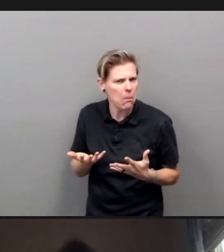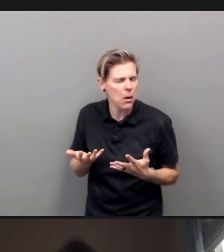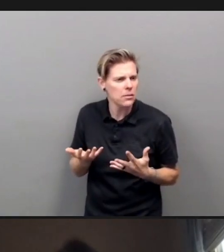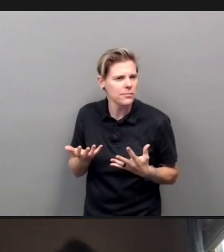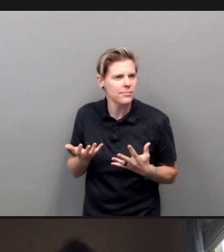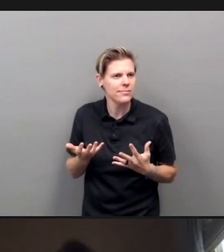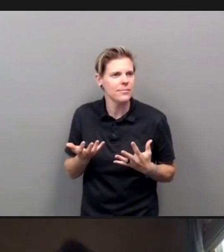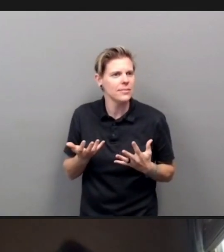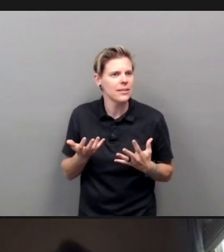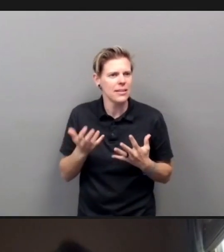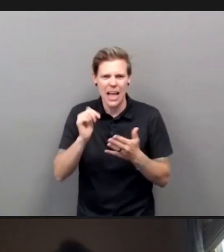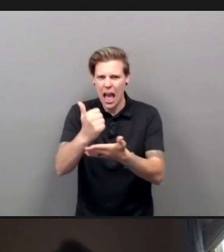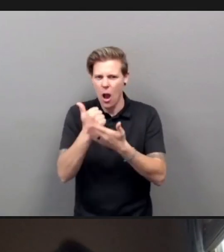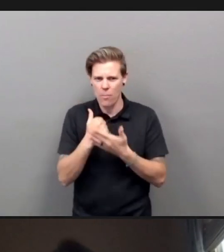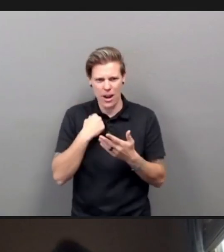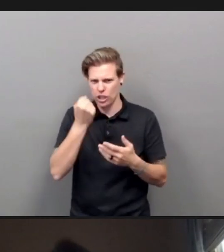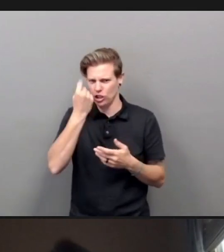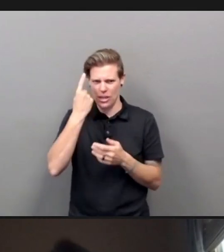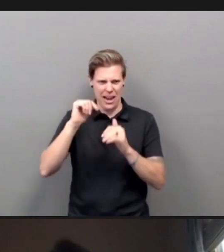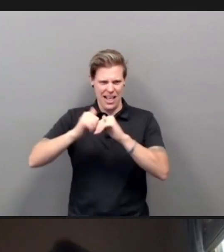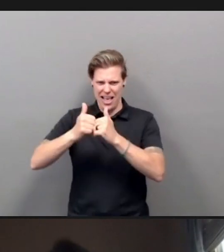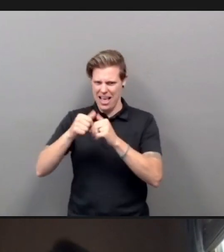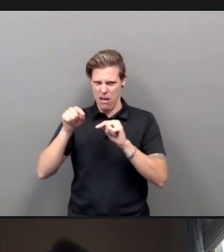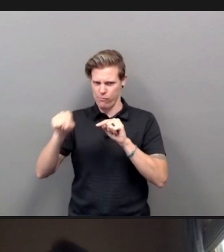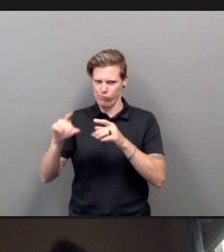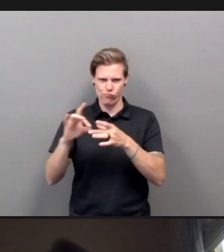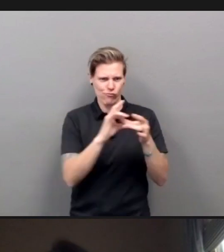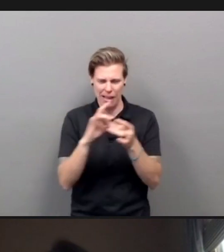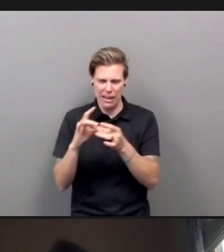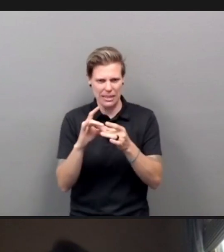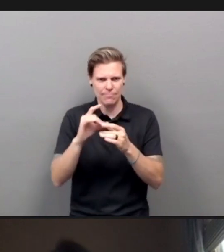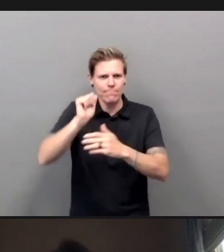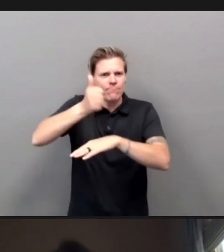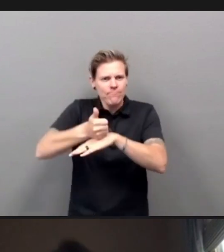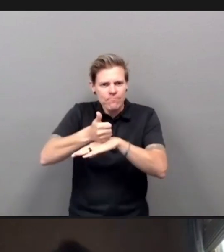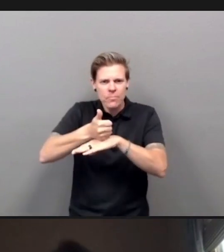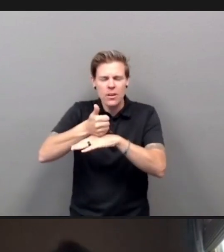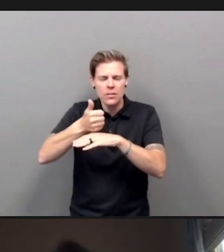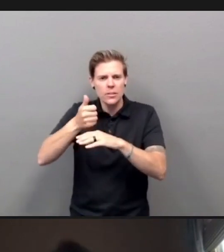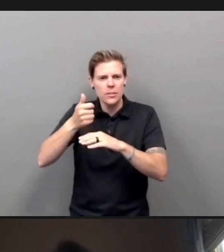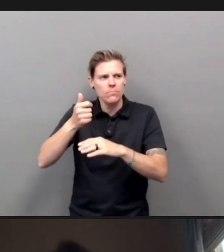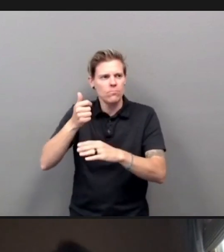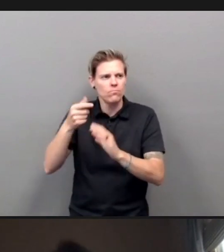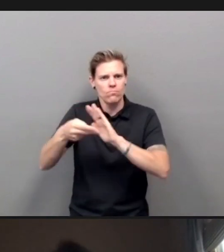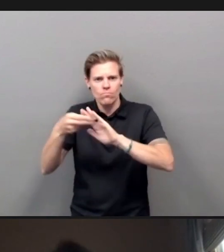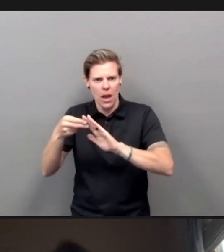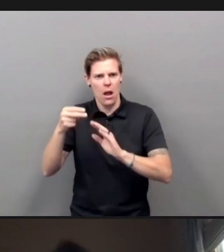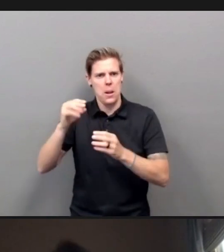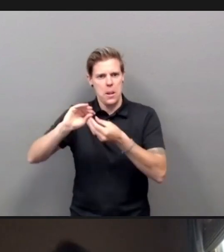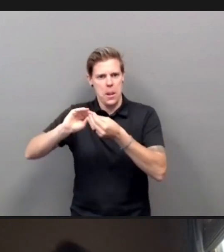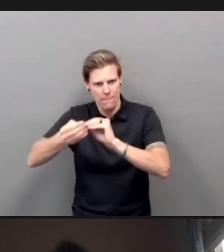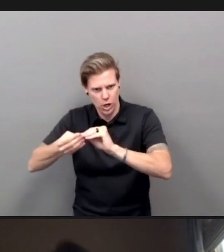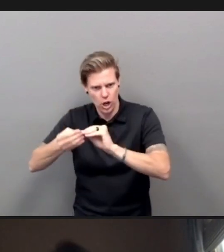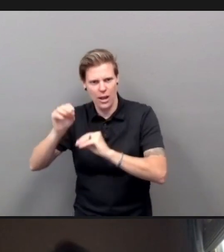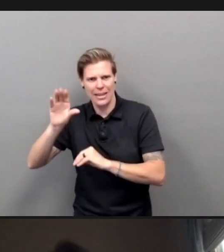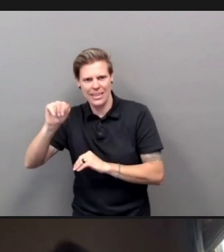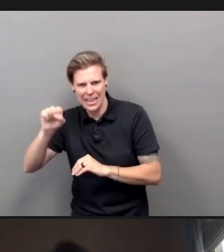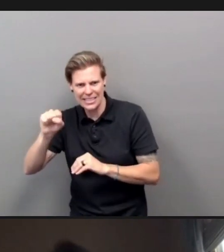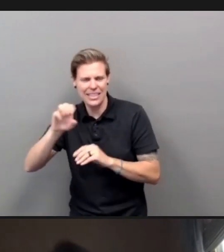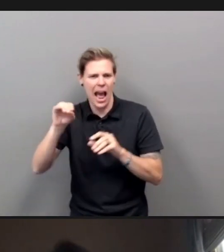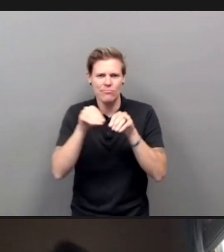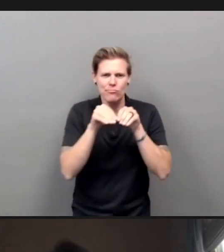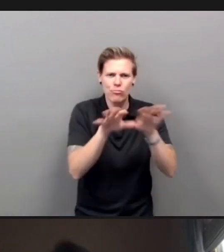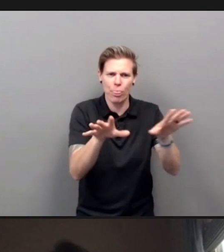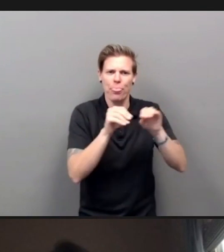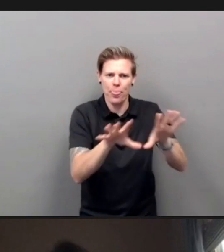should, but I assume there's a relationship between those case rates and the community transmission rates. Yes, one question makes no